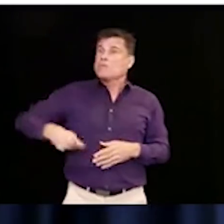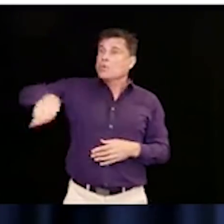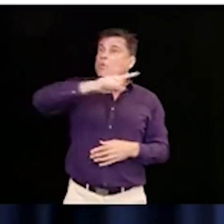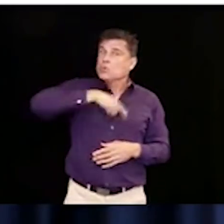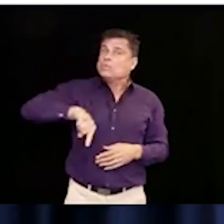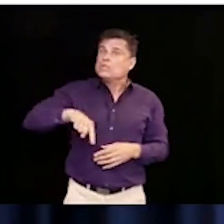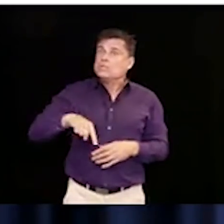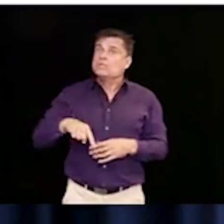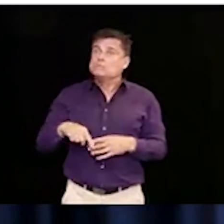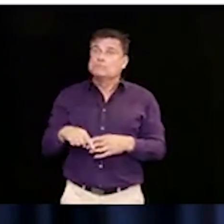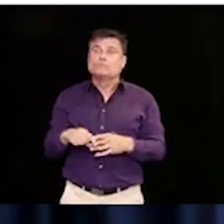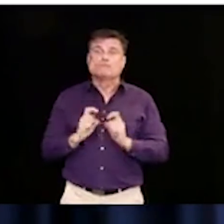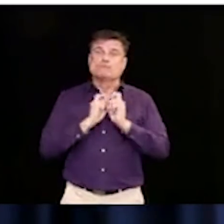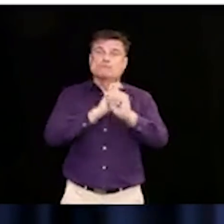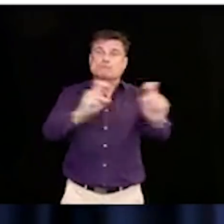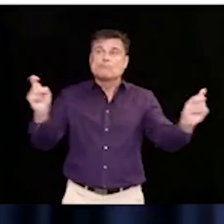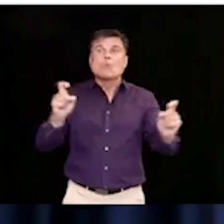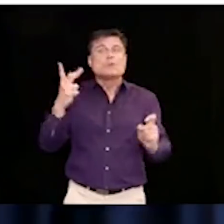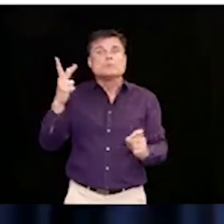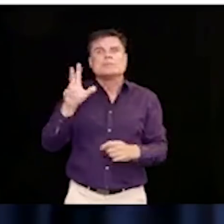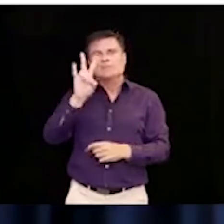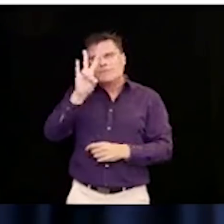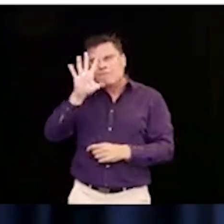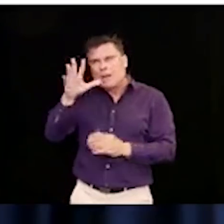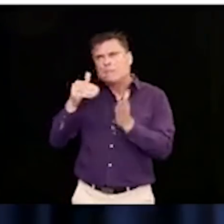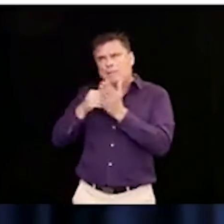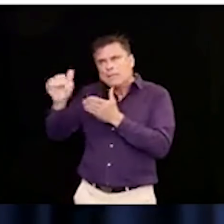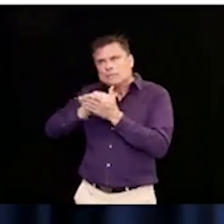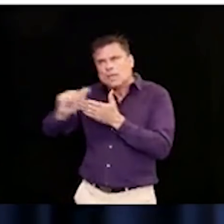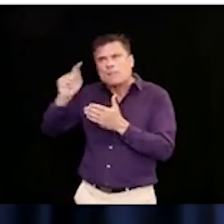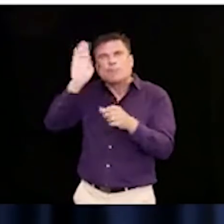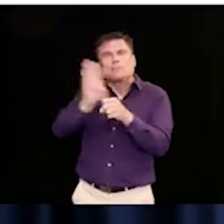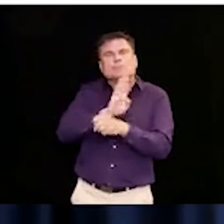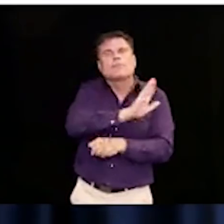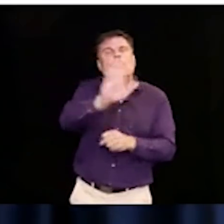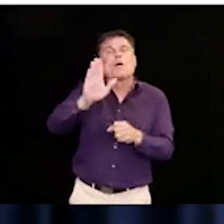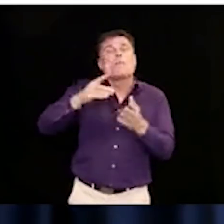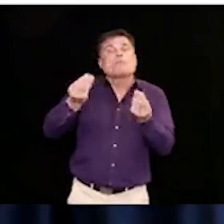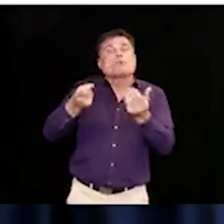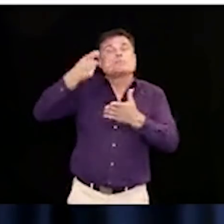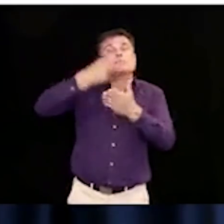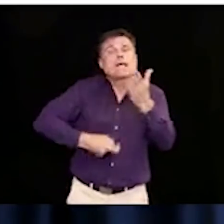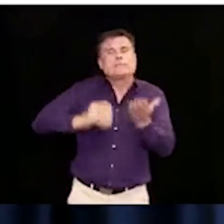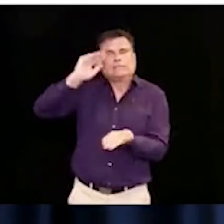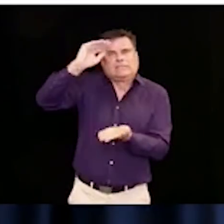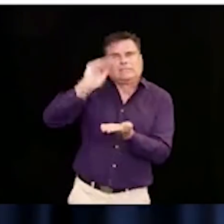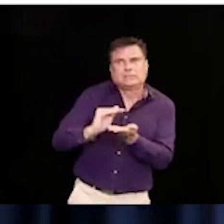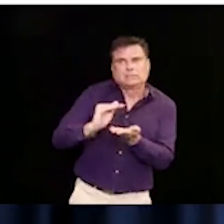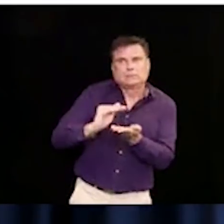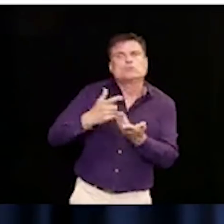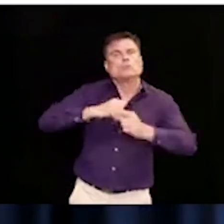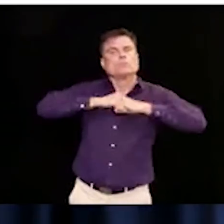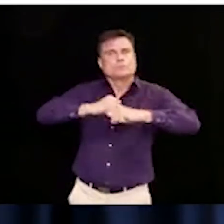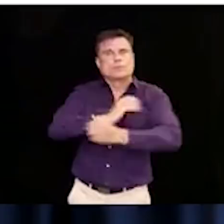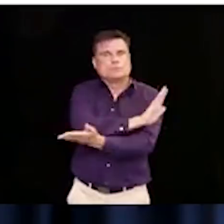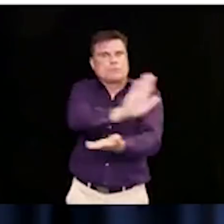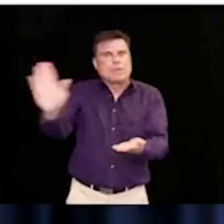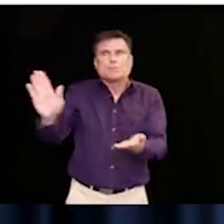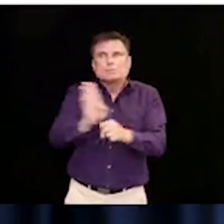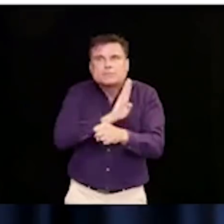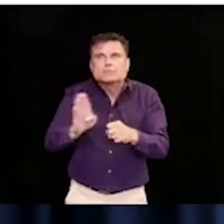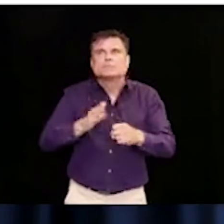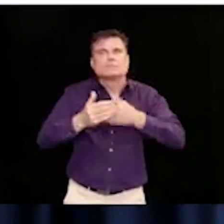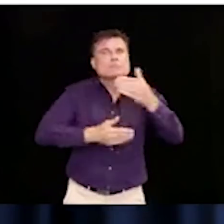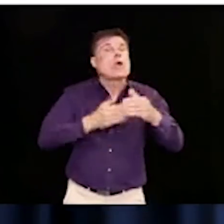businesses a $700 million property tax cut. We protected people and businesses from evictions